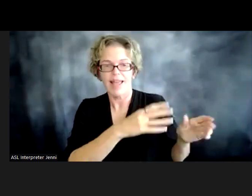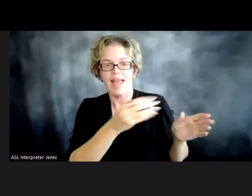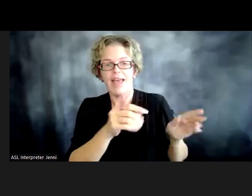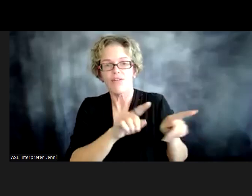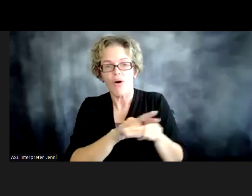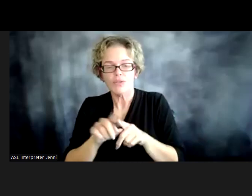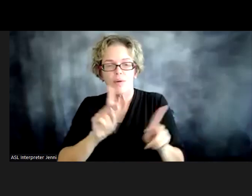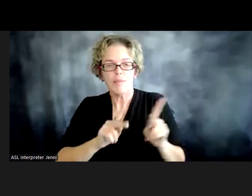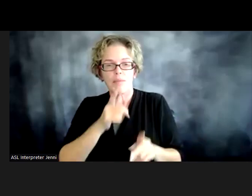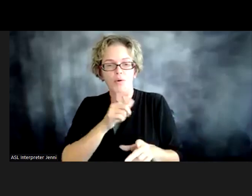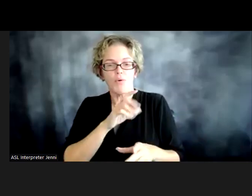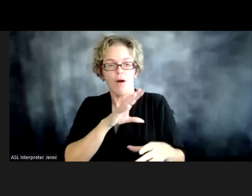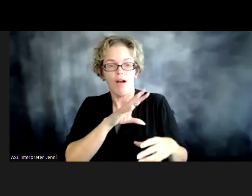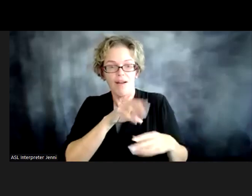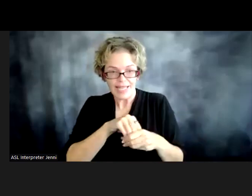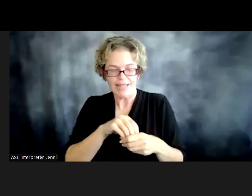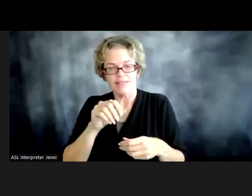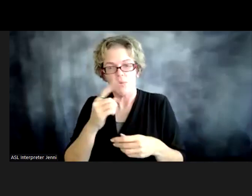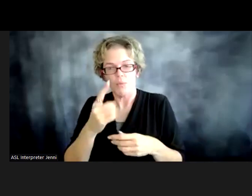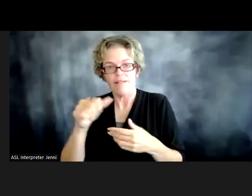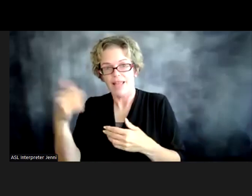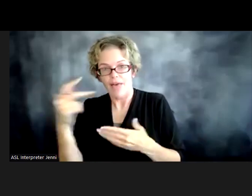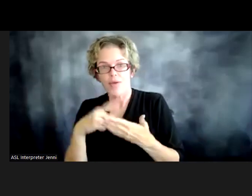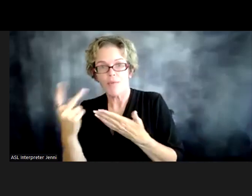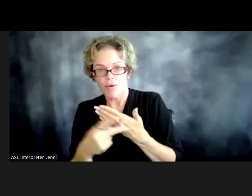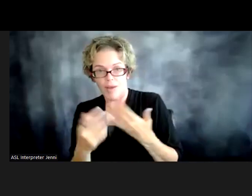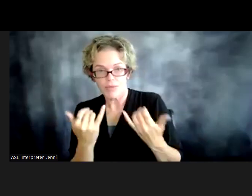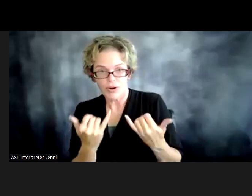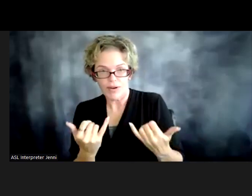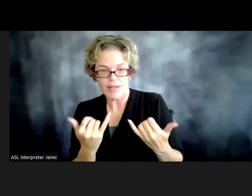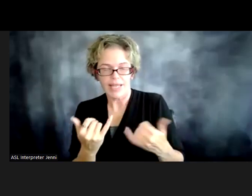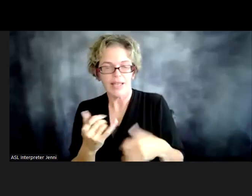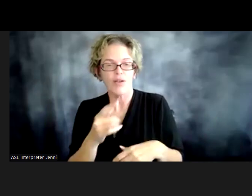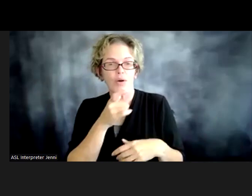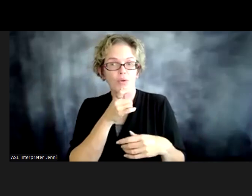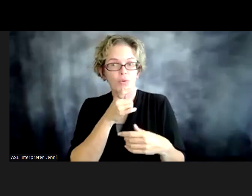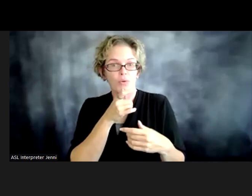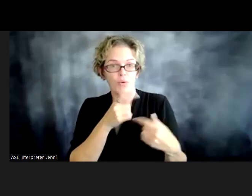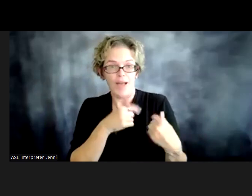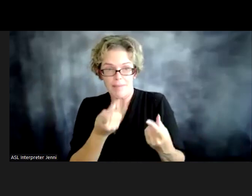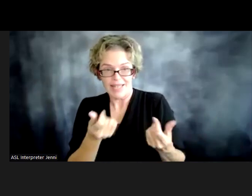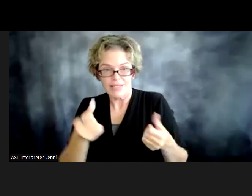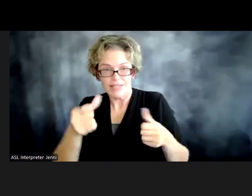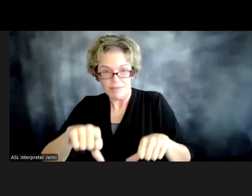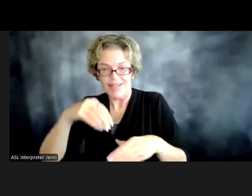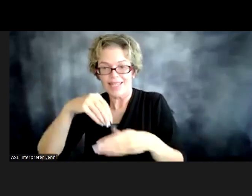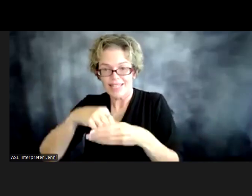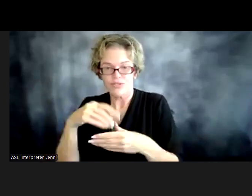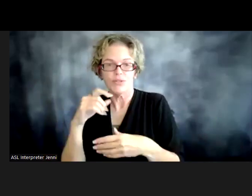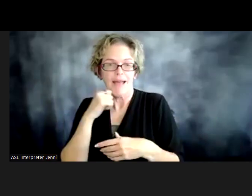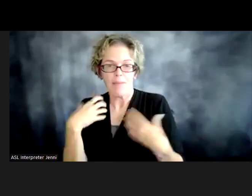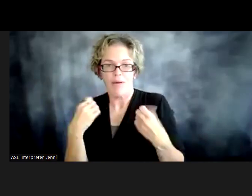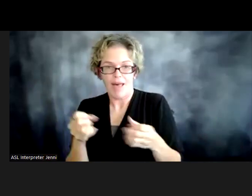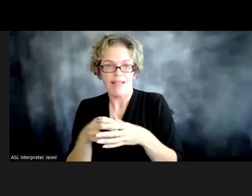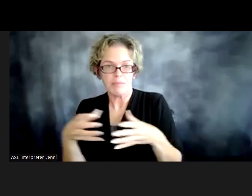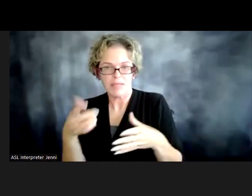in one of the other programs or who have been denied enrollment into Apple Health expansion as